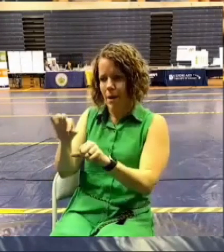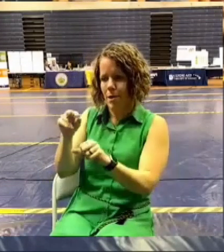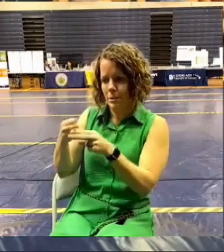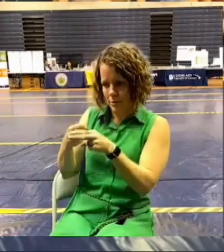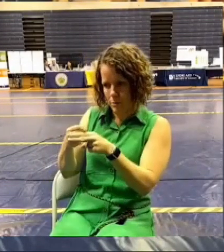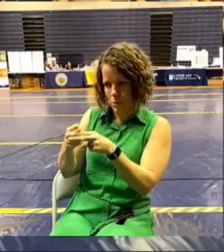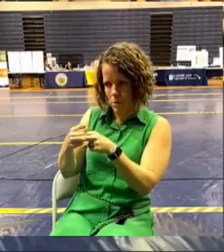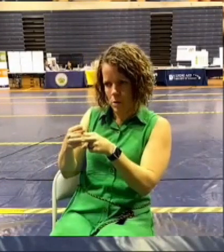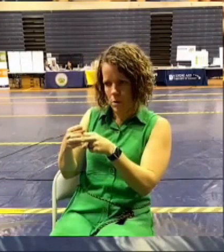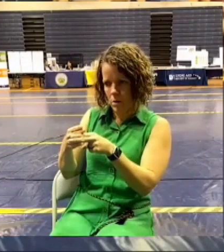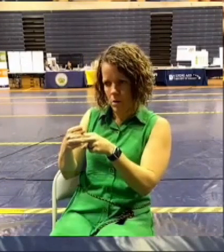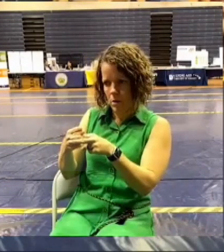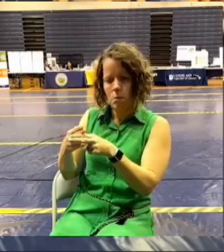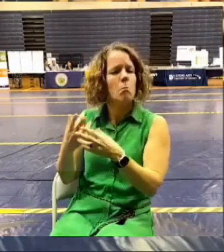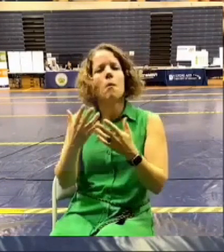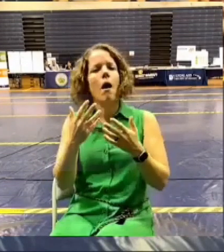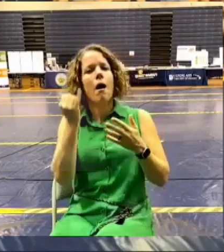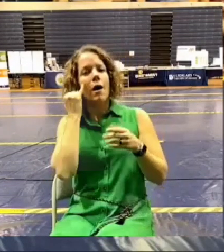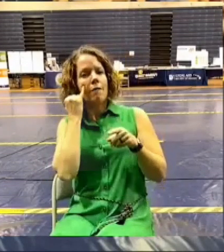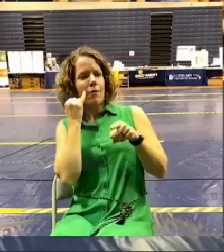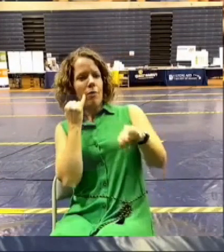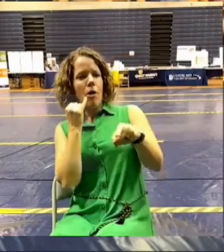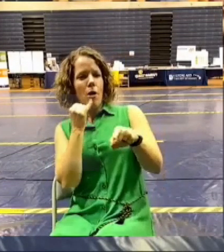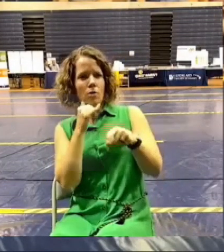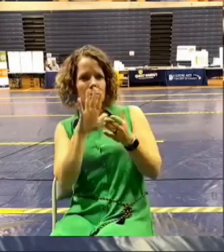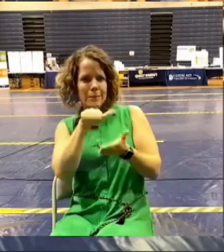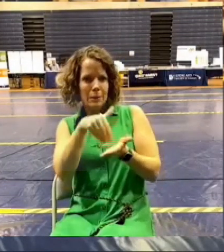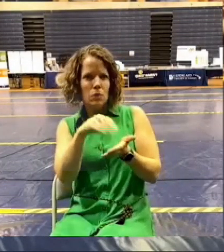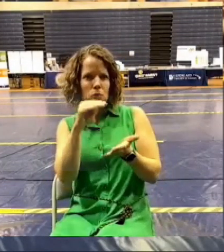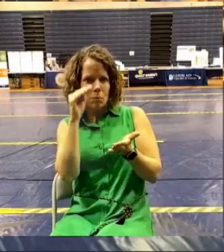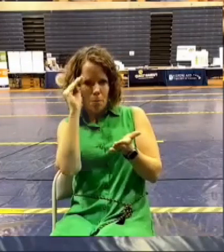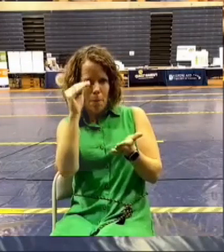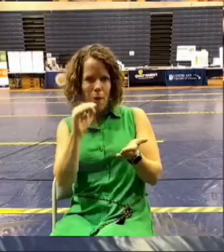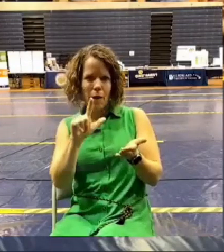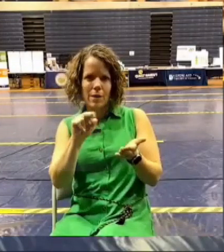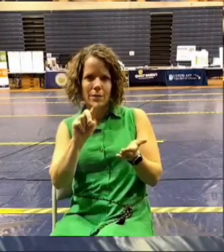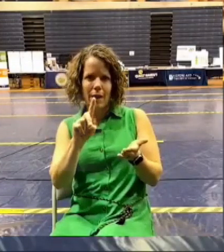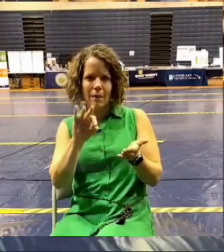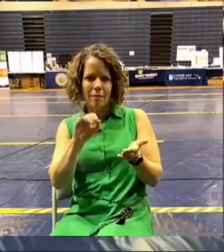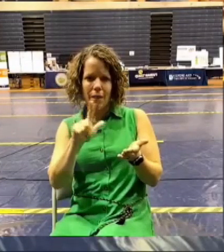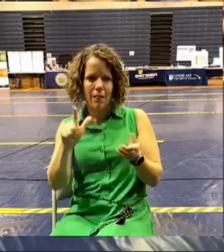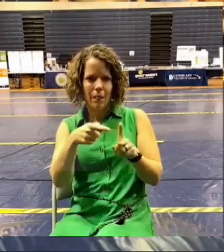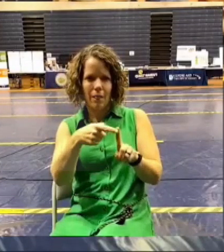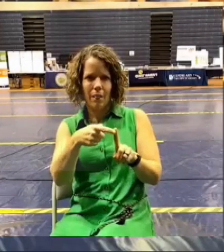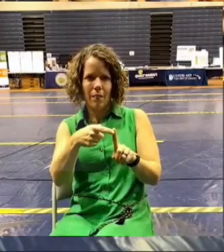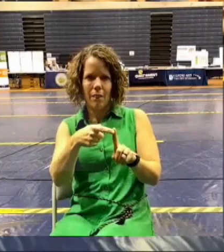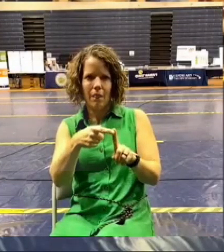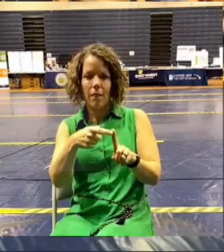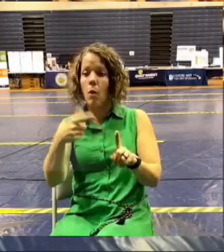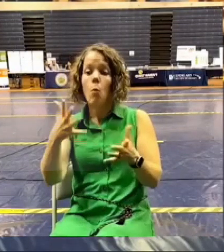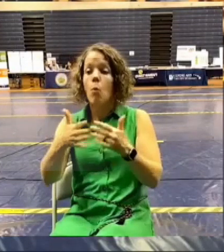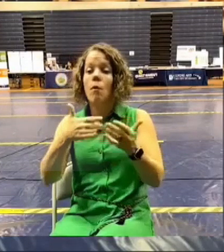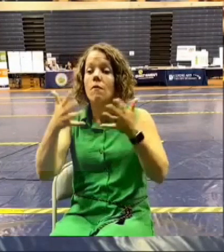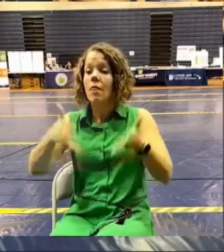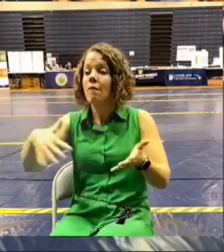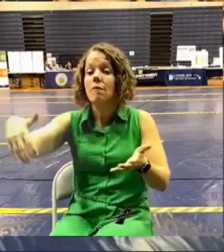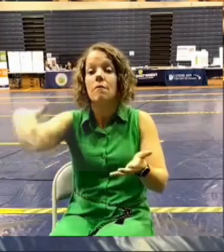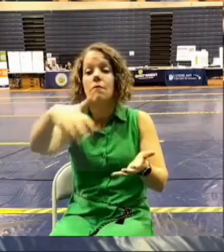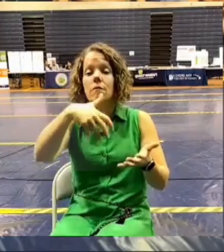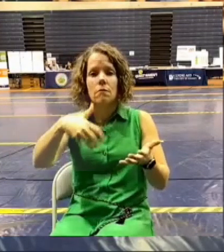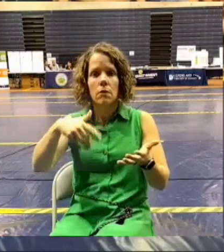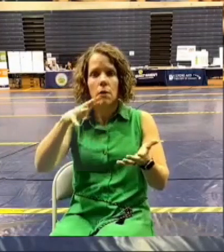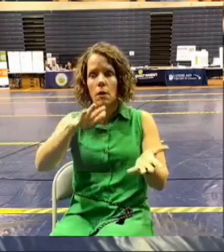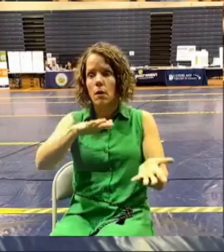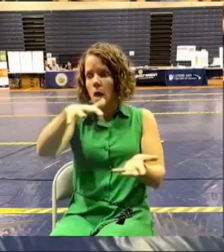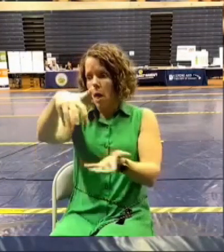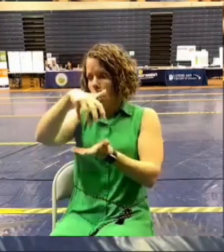Oahu, go directly to Central Maui landfill. You don't have to move all of that debris that didn't make it to Oahu a